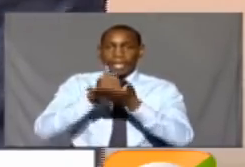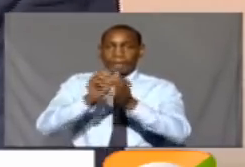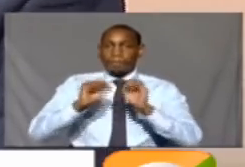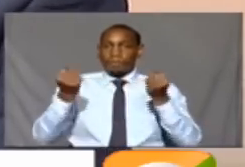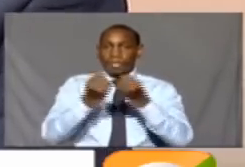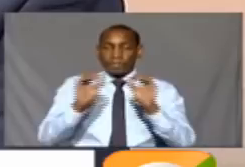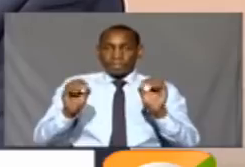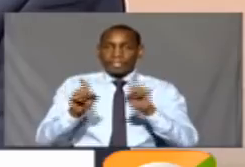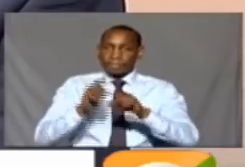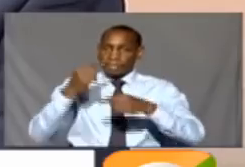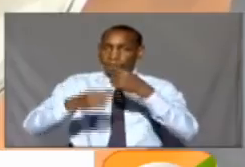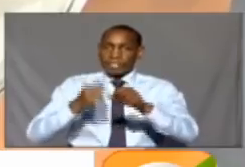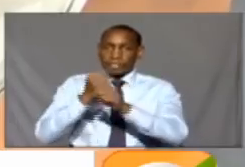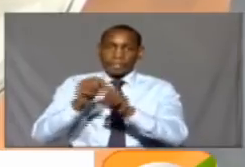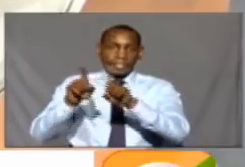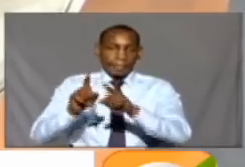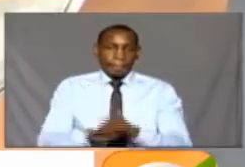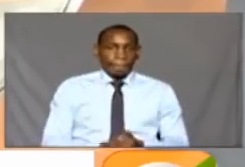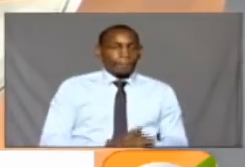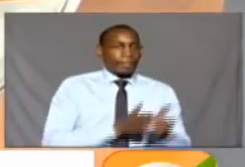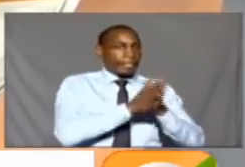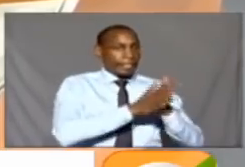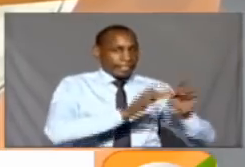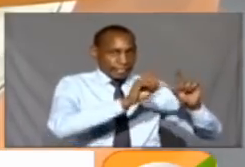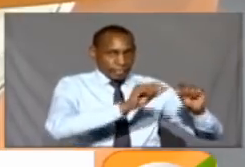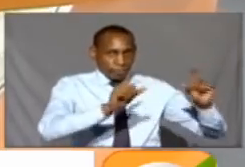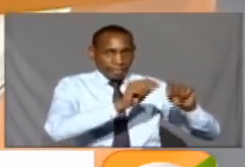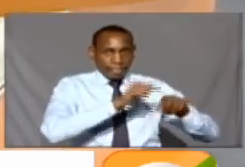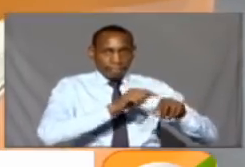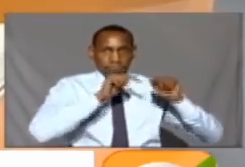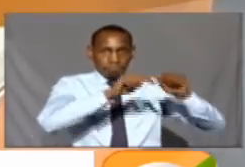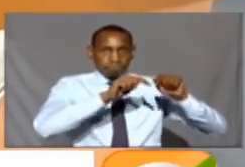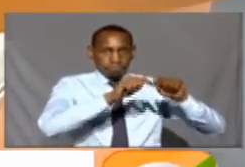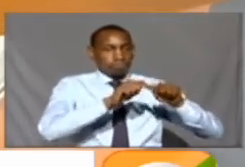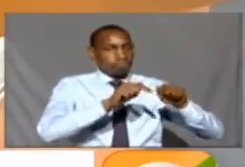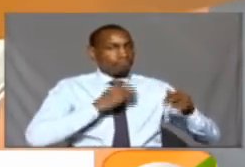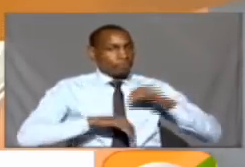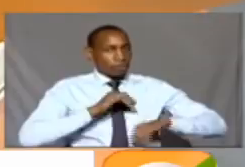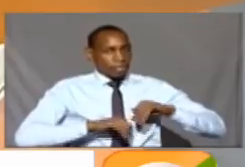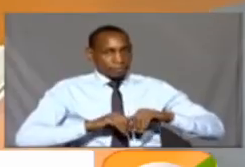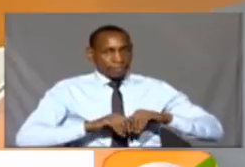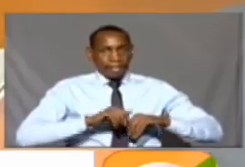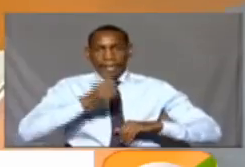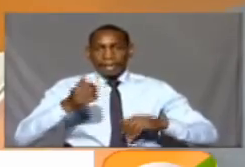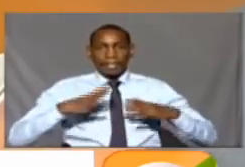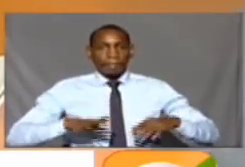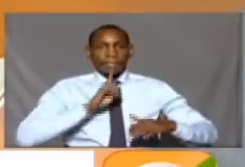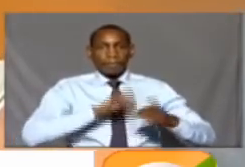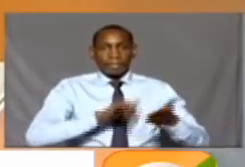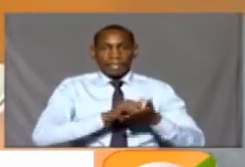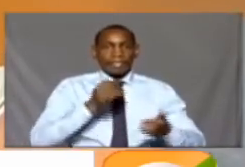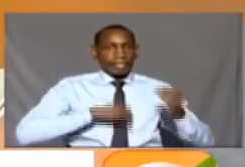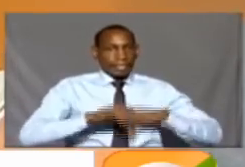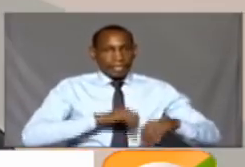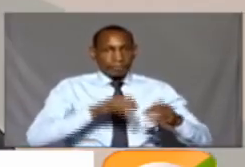I'll continue doing that. And you will continue doing that. It's interesting you say that, because even as you speak so strongly against corruption, There are those who say that there have been corruption scandals that